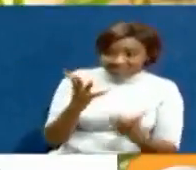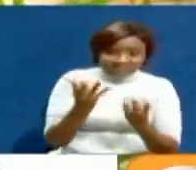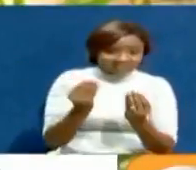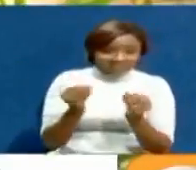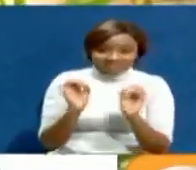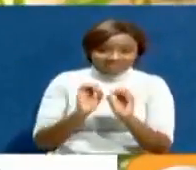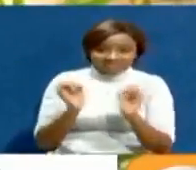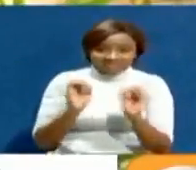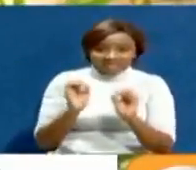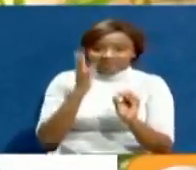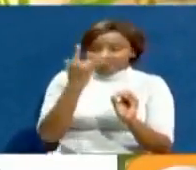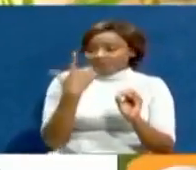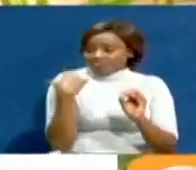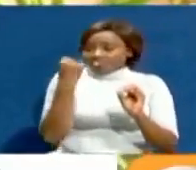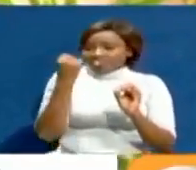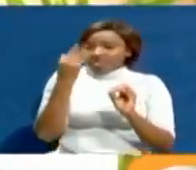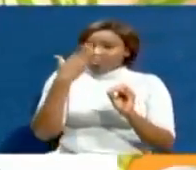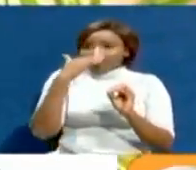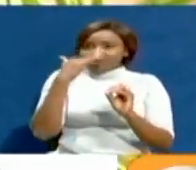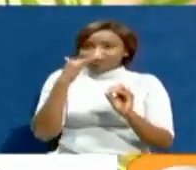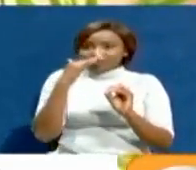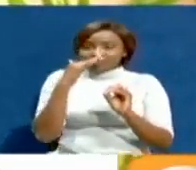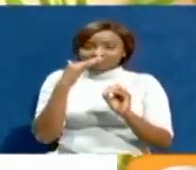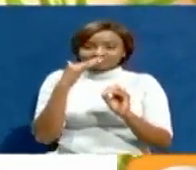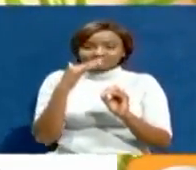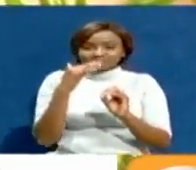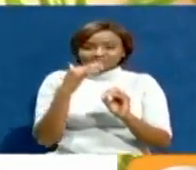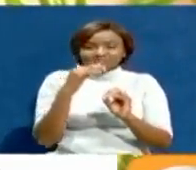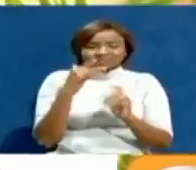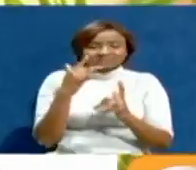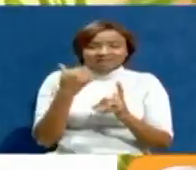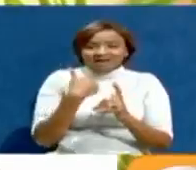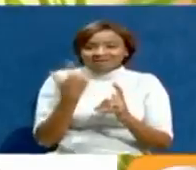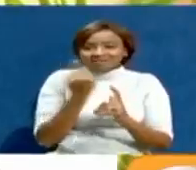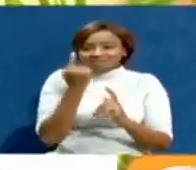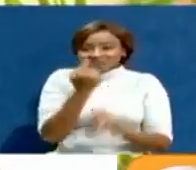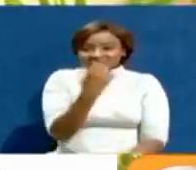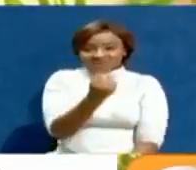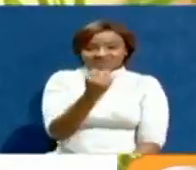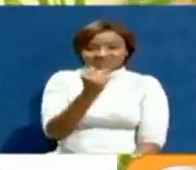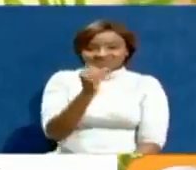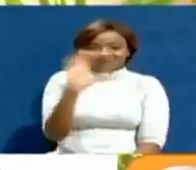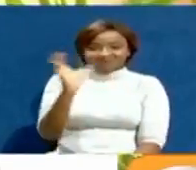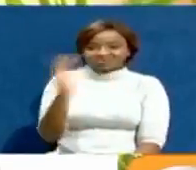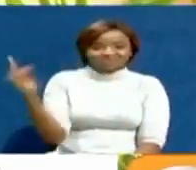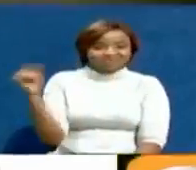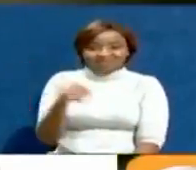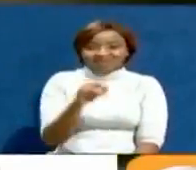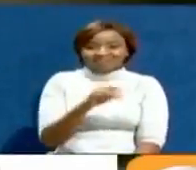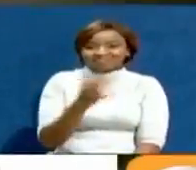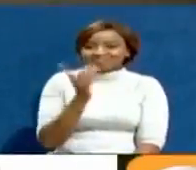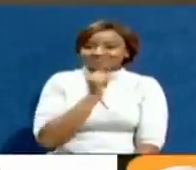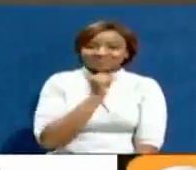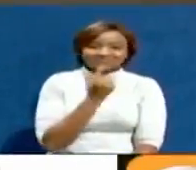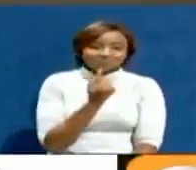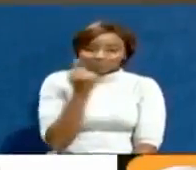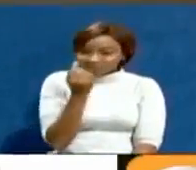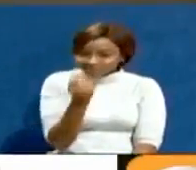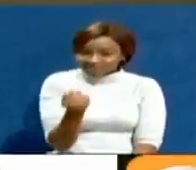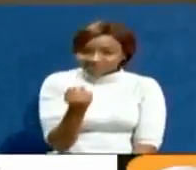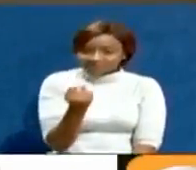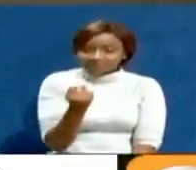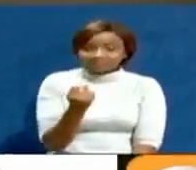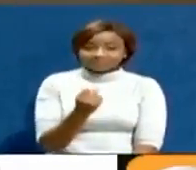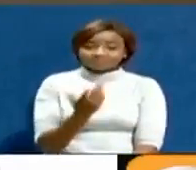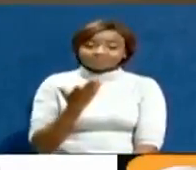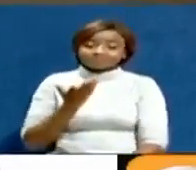have had 5 customers. So you see the loss is massive. It is massive, massive, massive. The industry players are